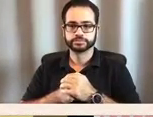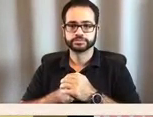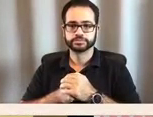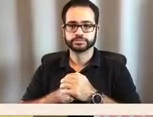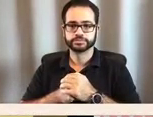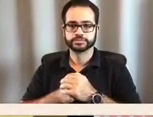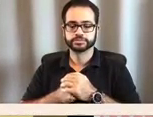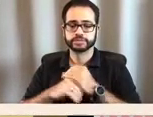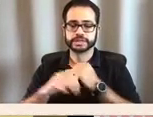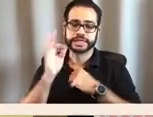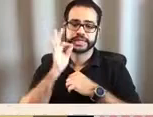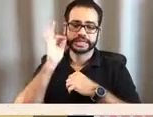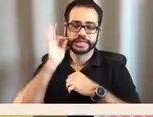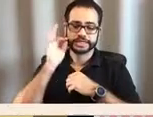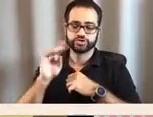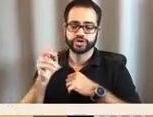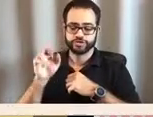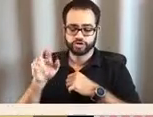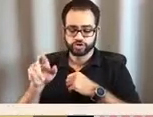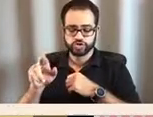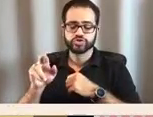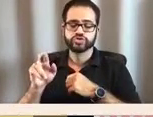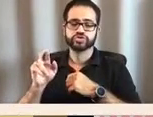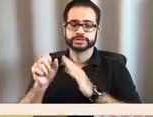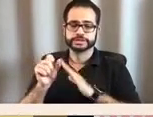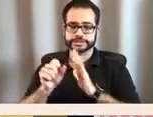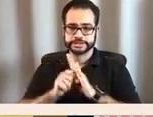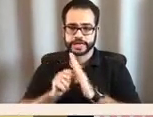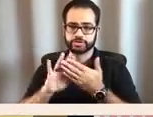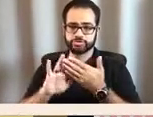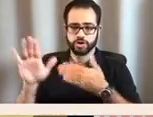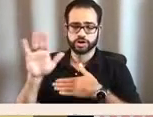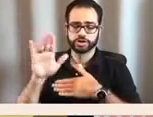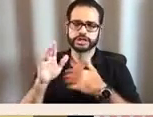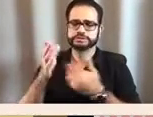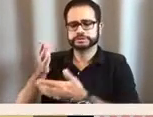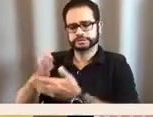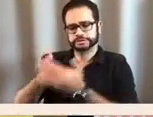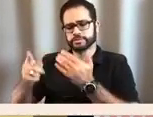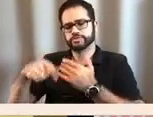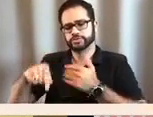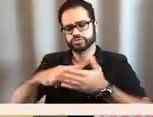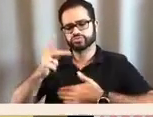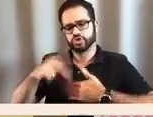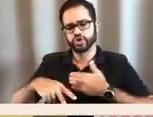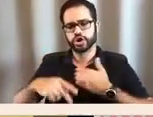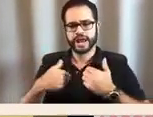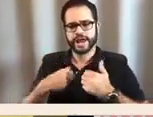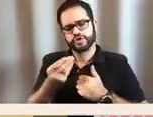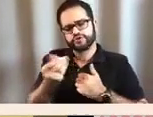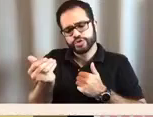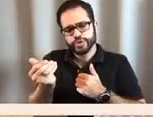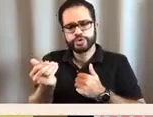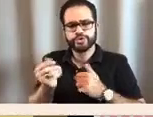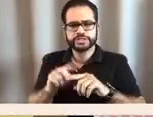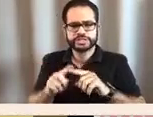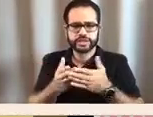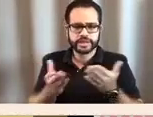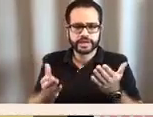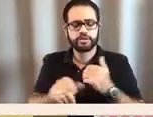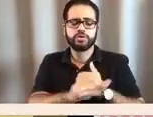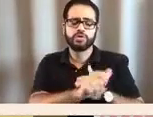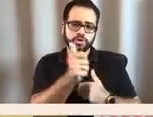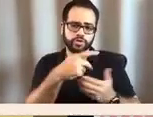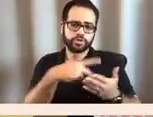At Indian River State College. And some programs offer just a few credentials, and other